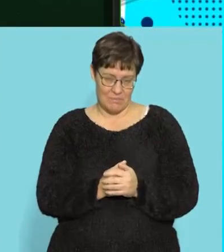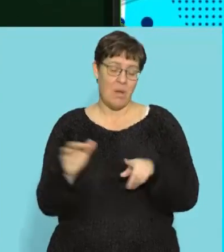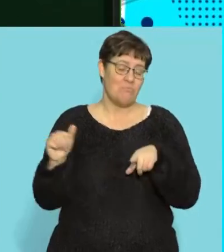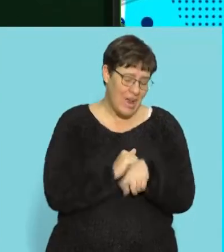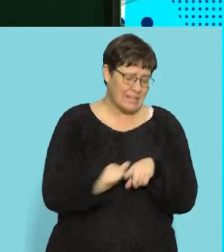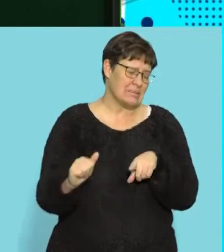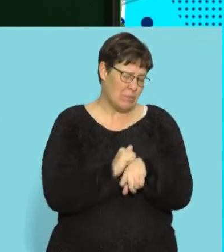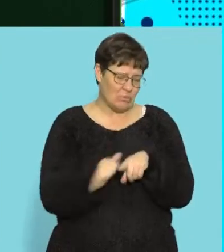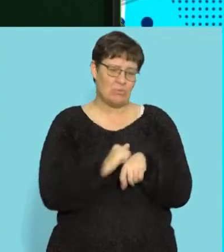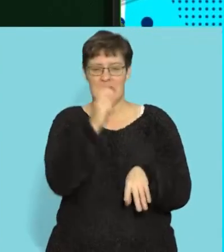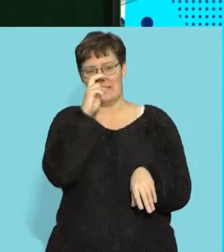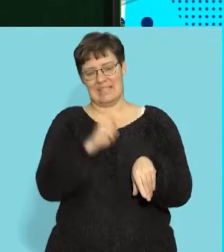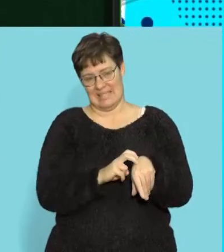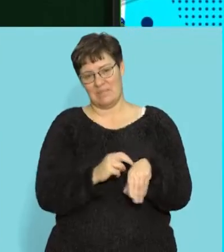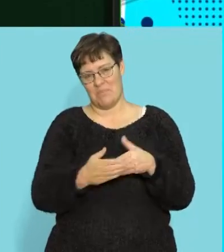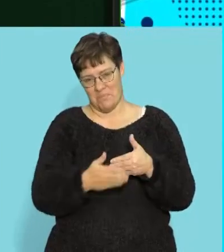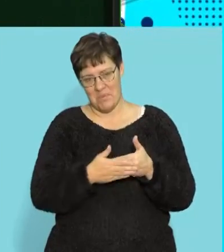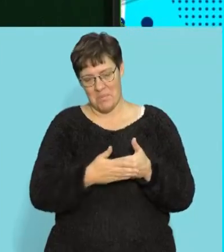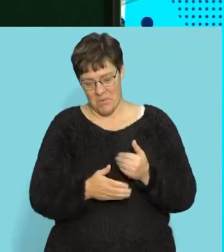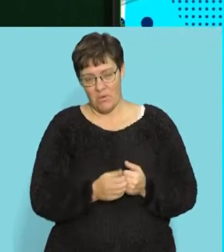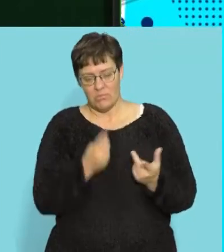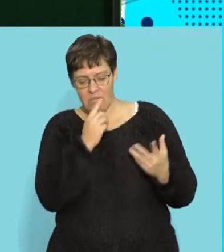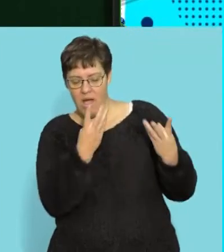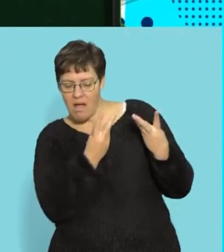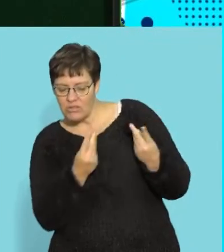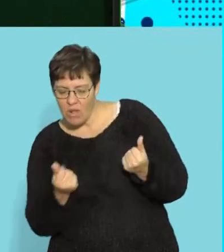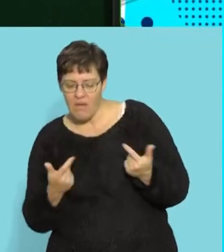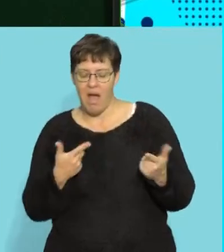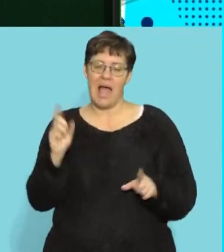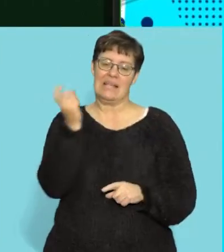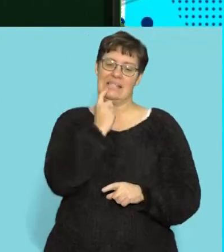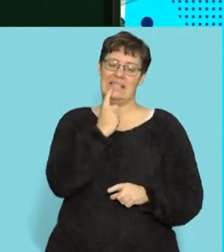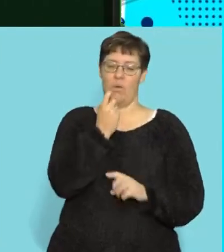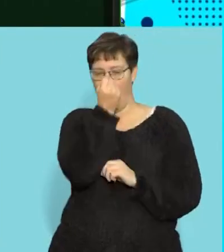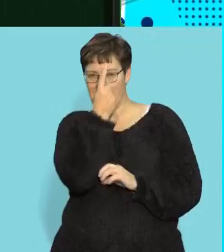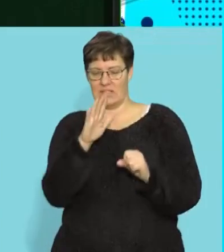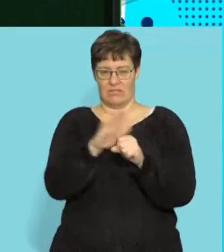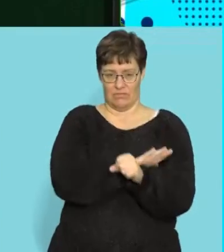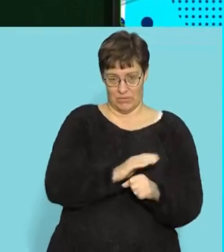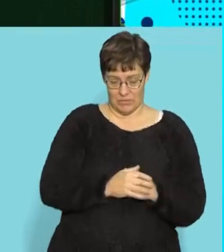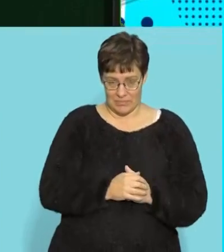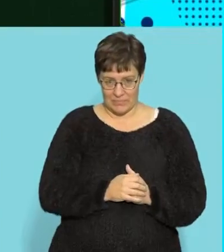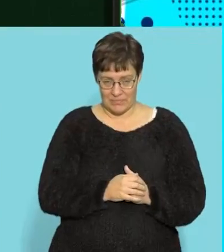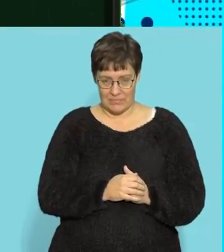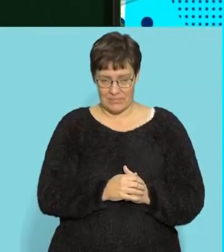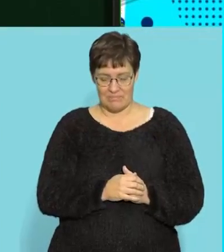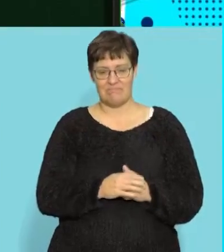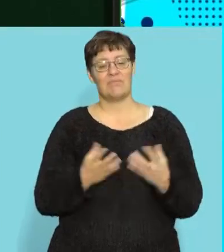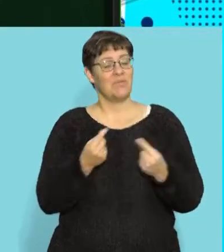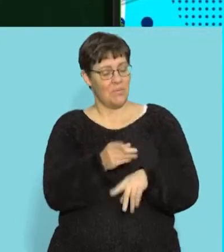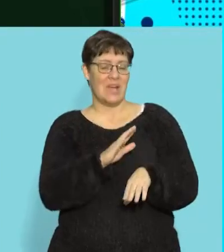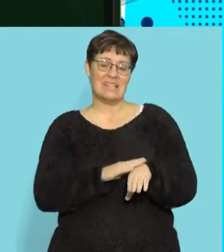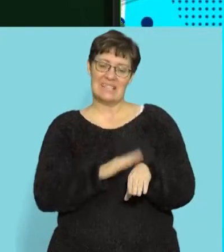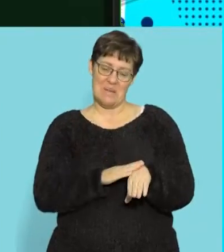a lot of practice would most definitely go a long way in terms of trying you to, to get you to understand these scenarios. With